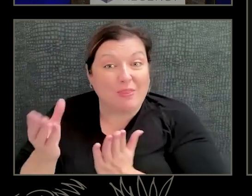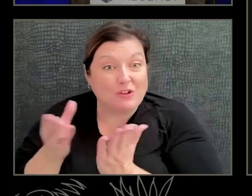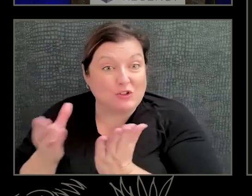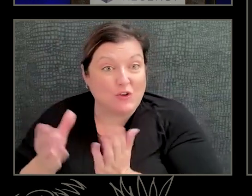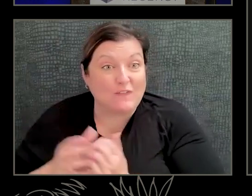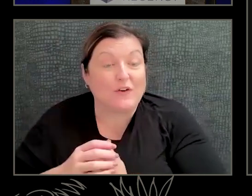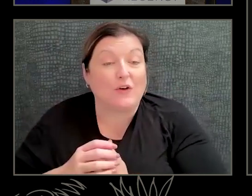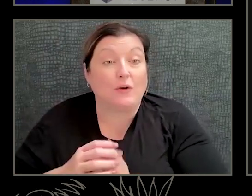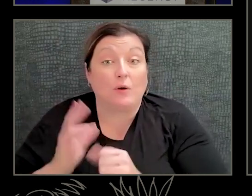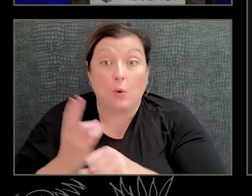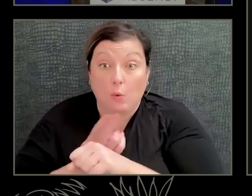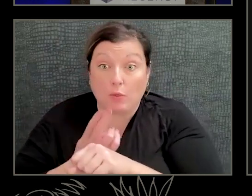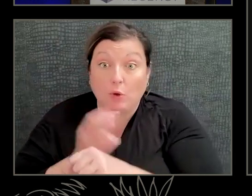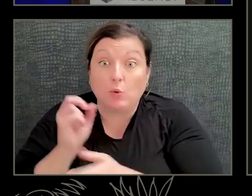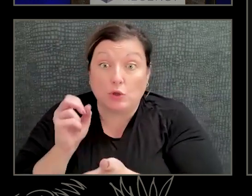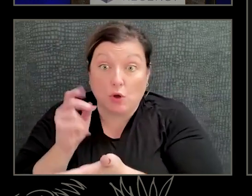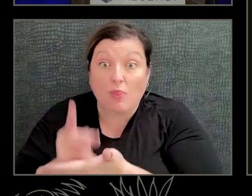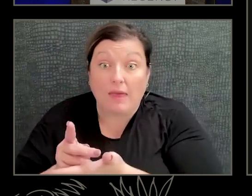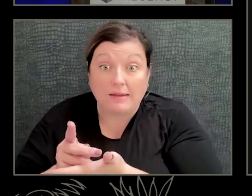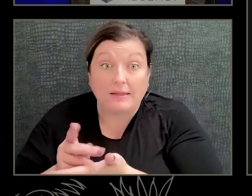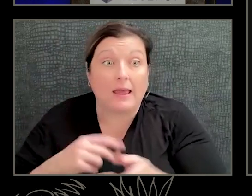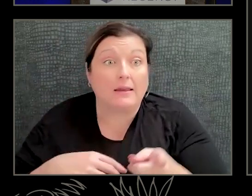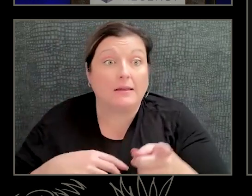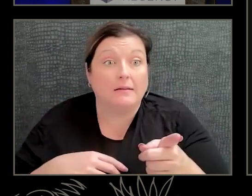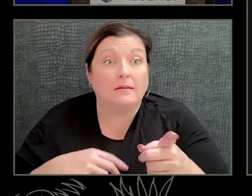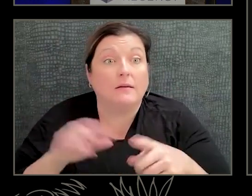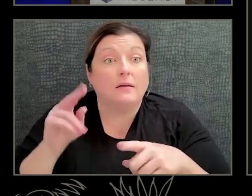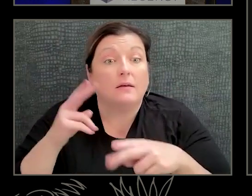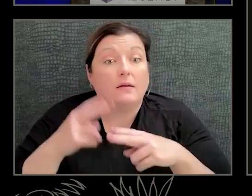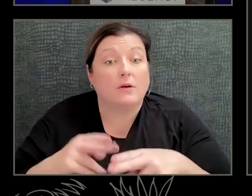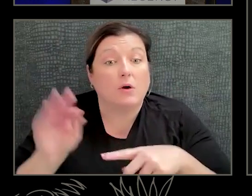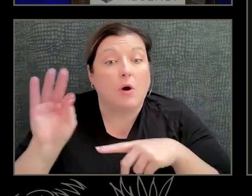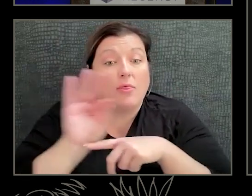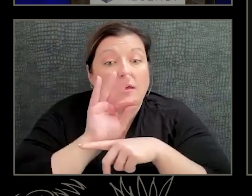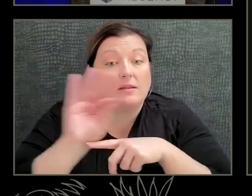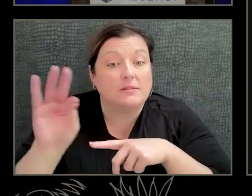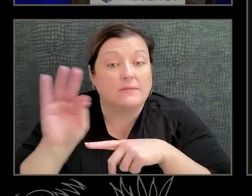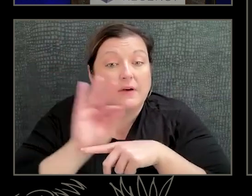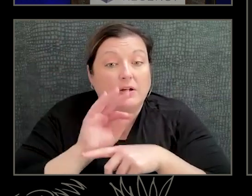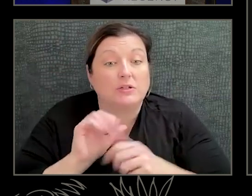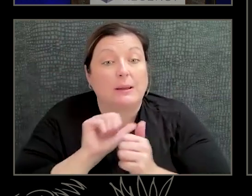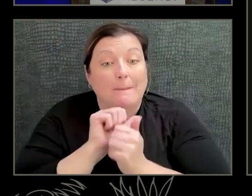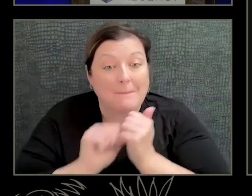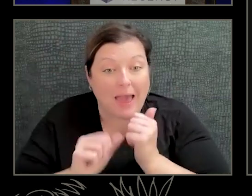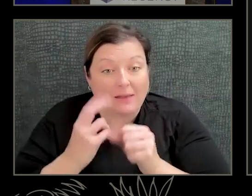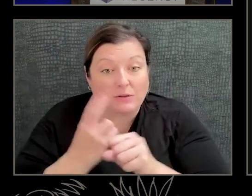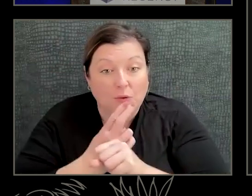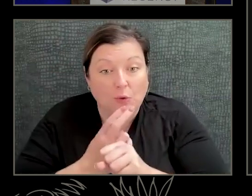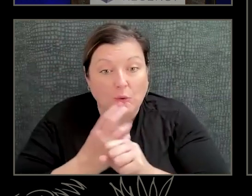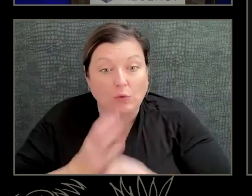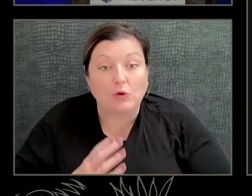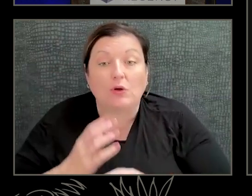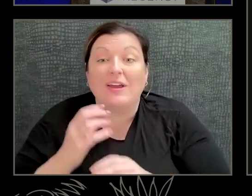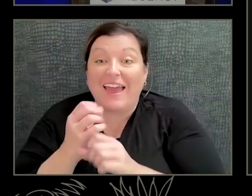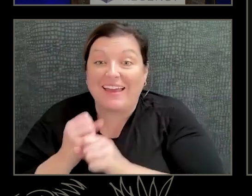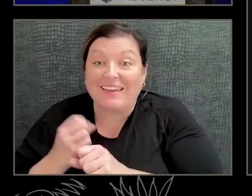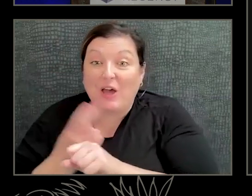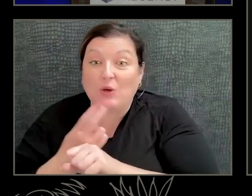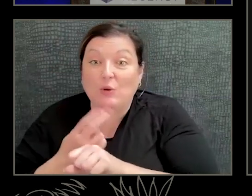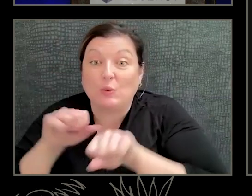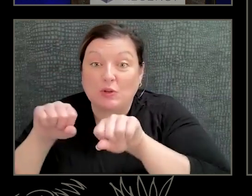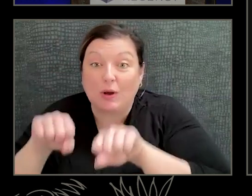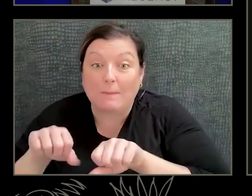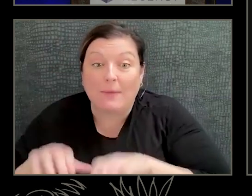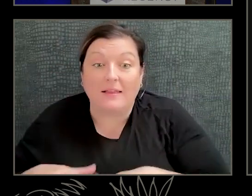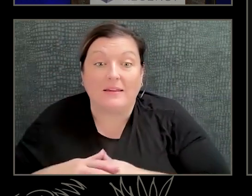Once the user is authenticated, you would call this function, pass in the user and get the user's abilities. To validate an